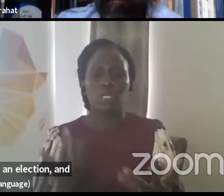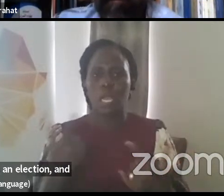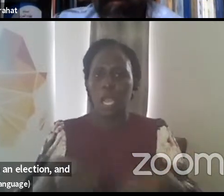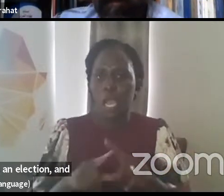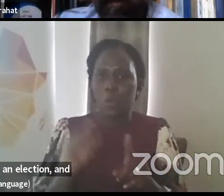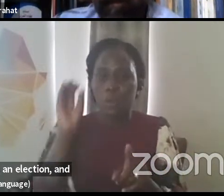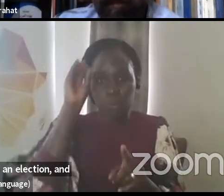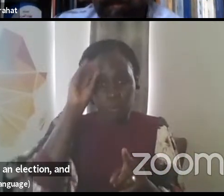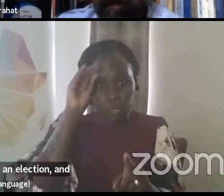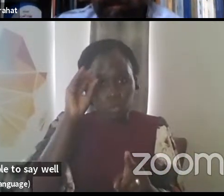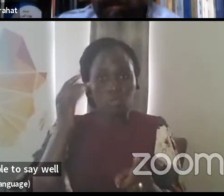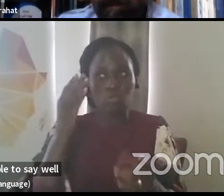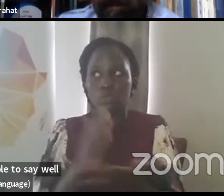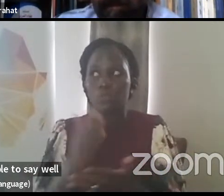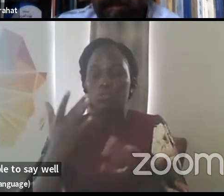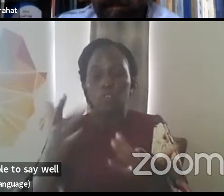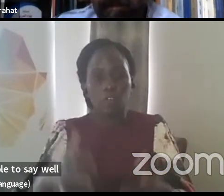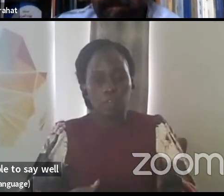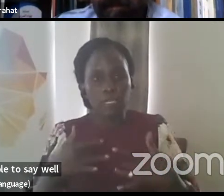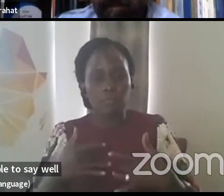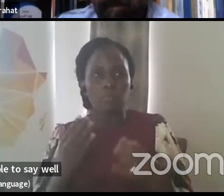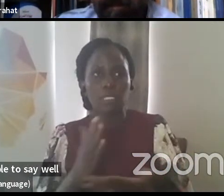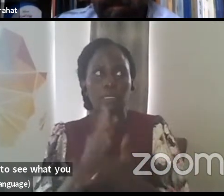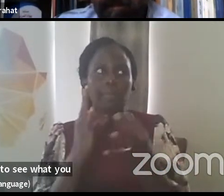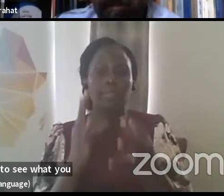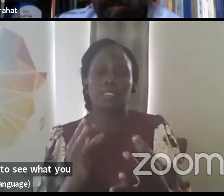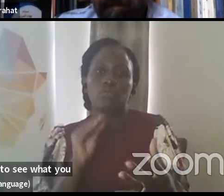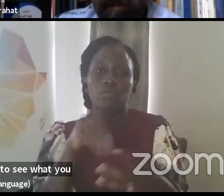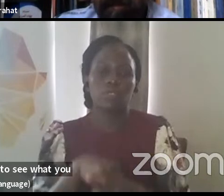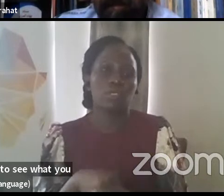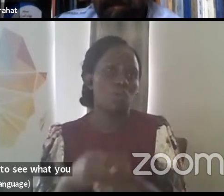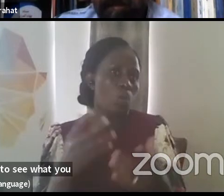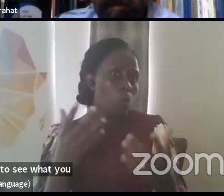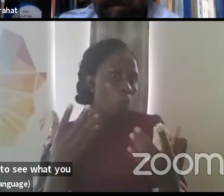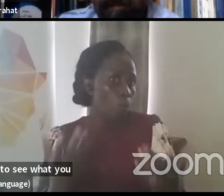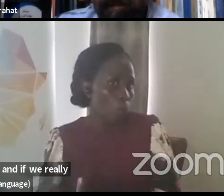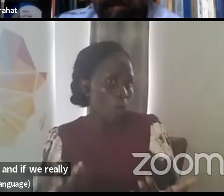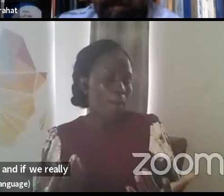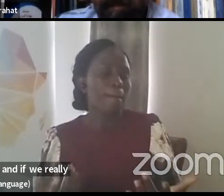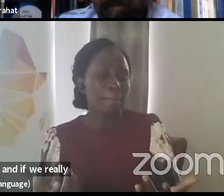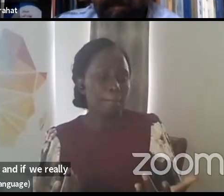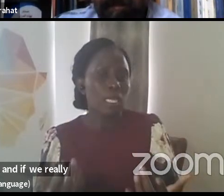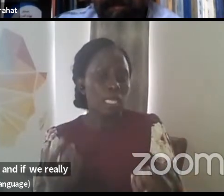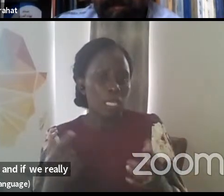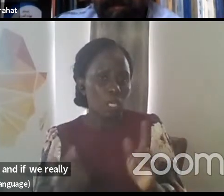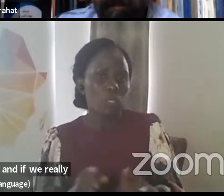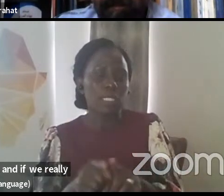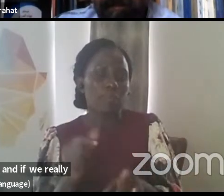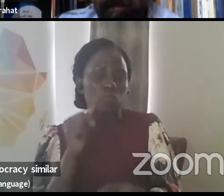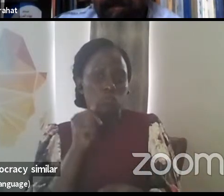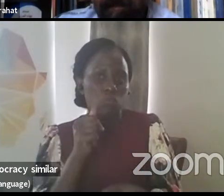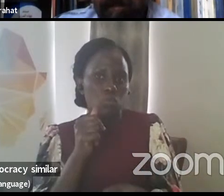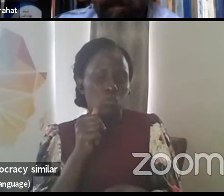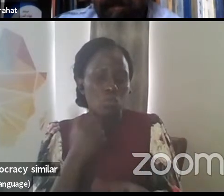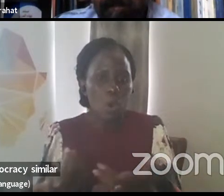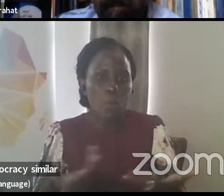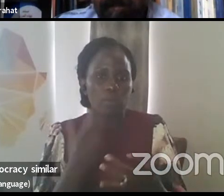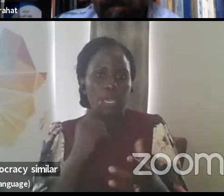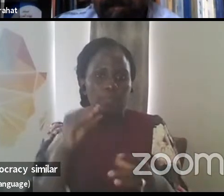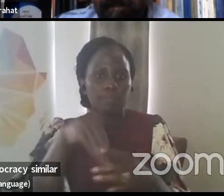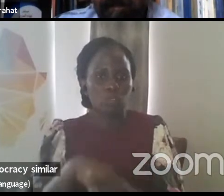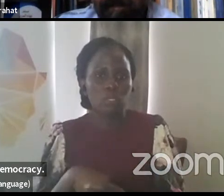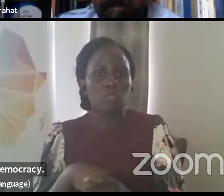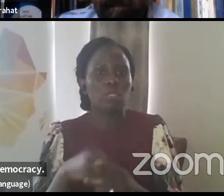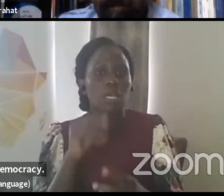have to build a strong democracy. Similarly, to Morocco, in Algeria, we are seeing so much crackdown